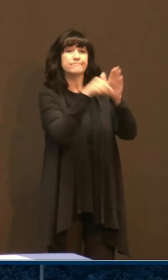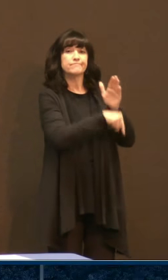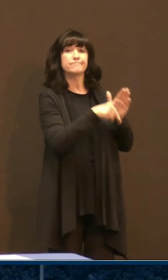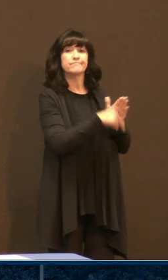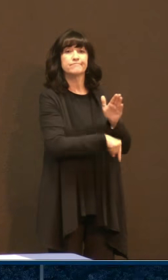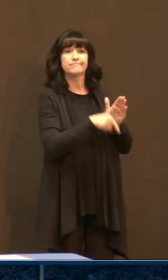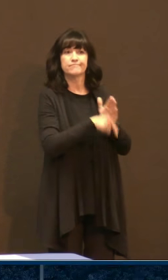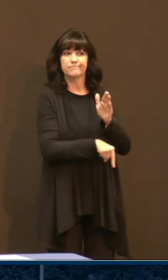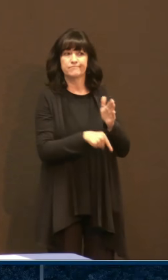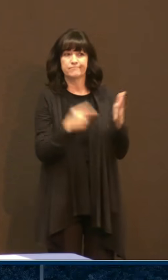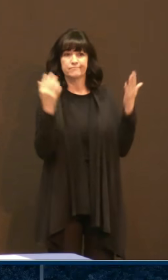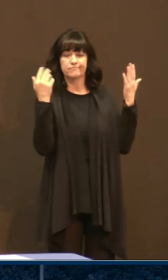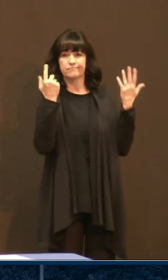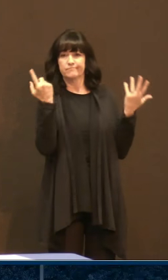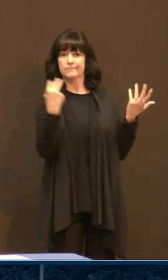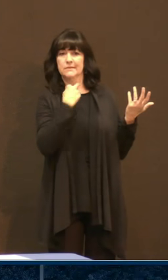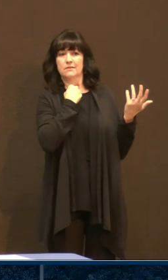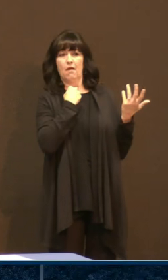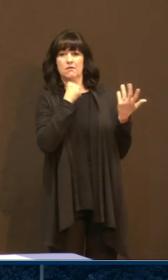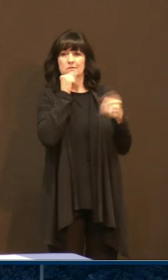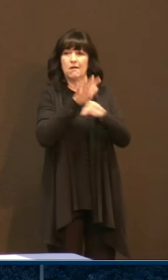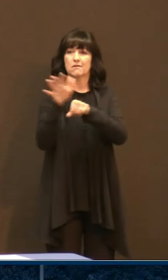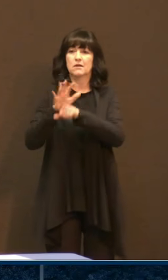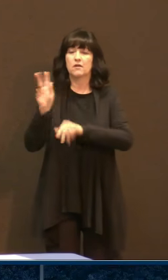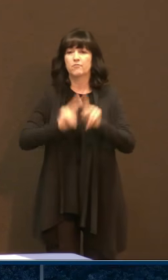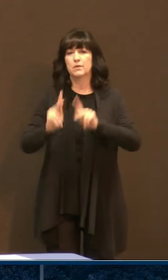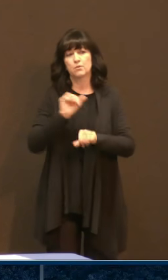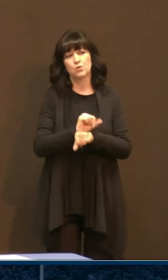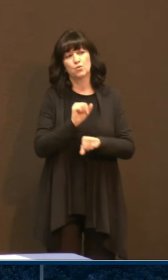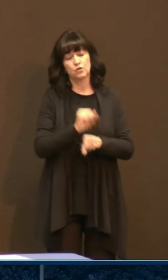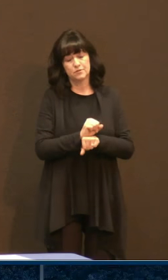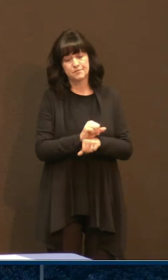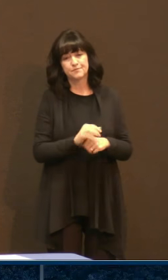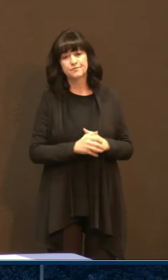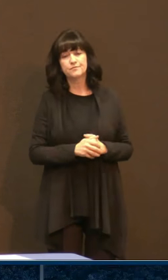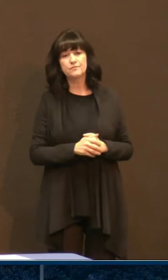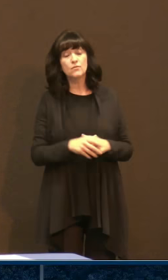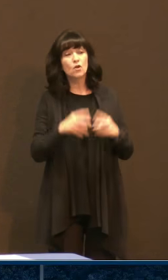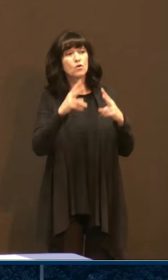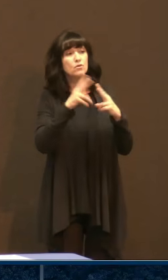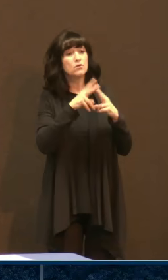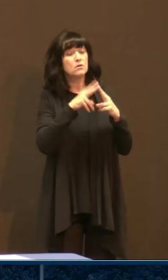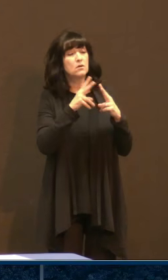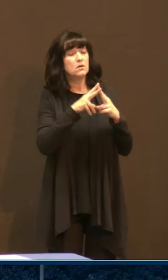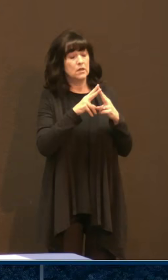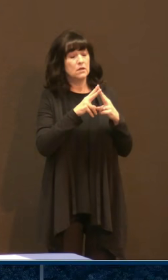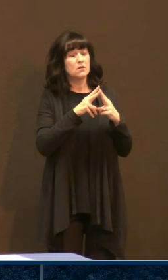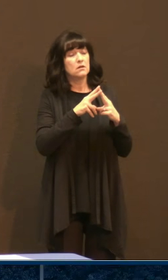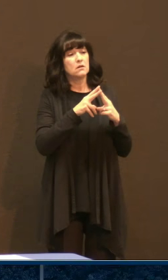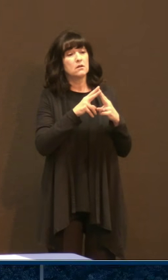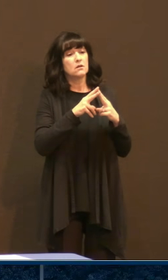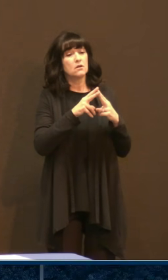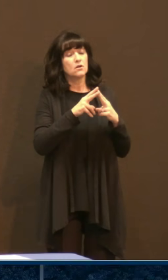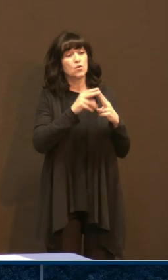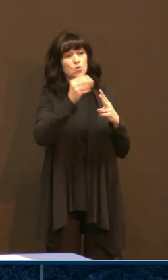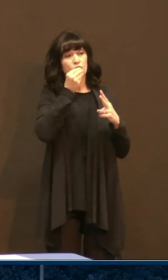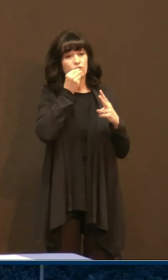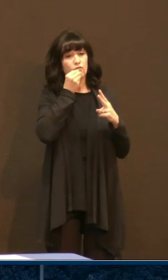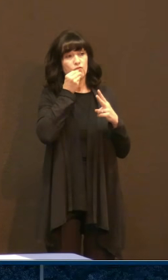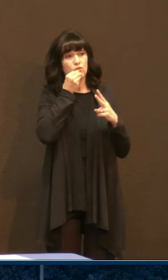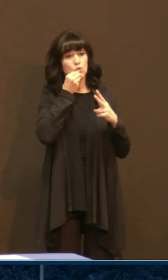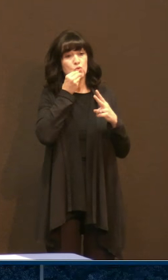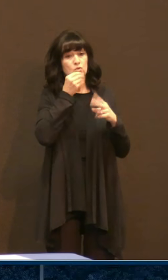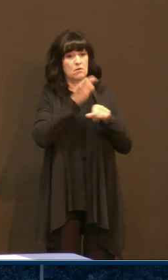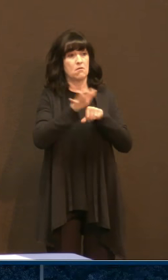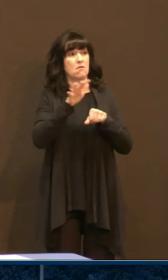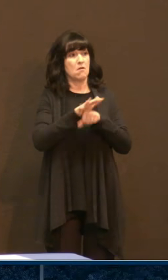let me start from the two last questions, which are worker attendance and food supply. I'm absolutely